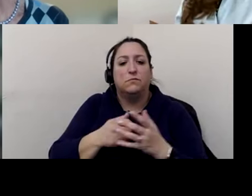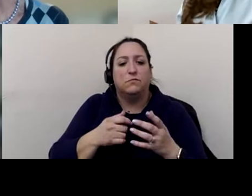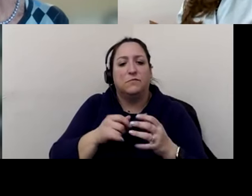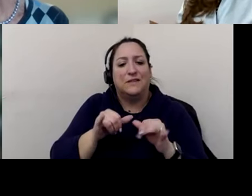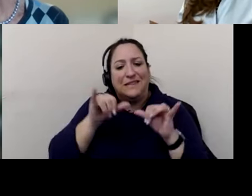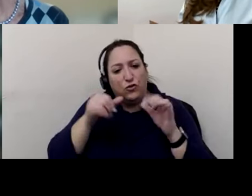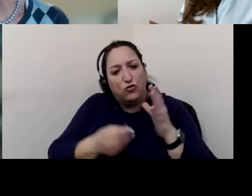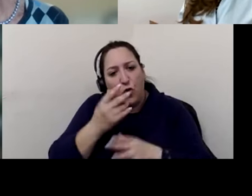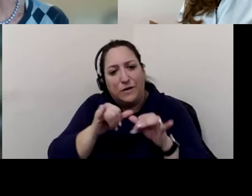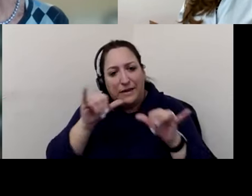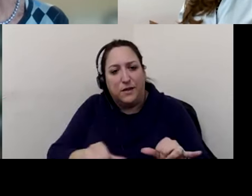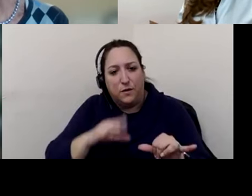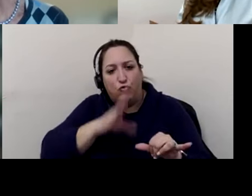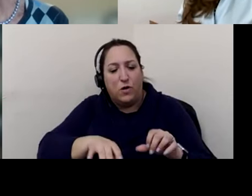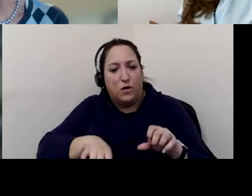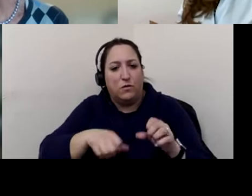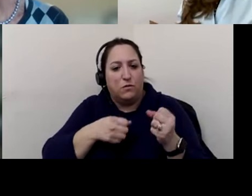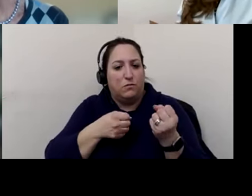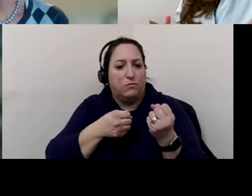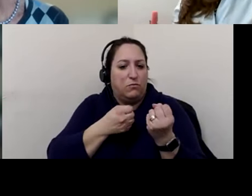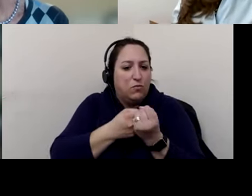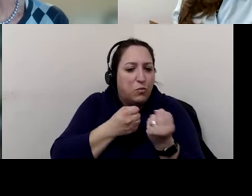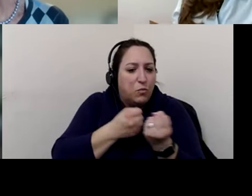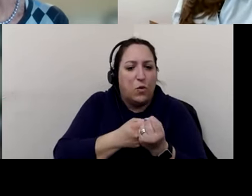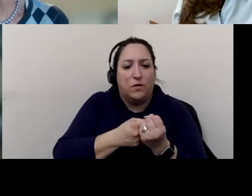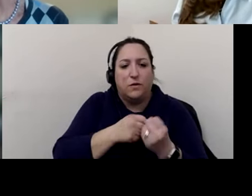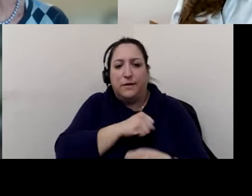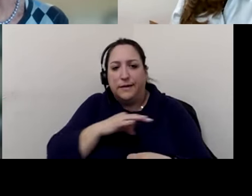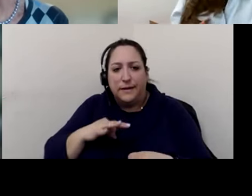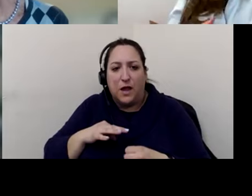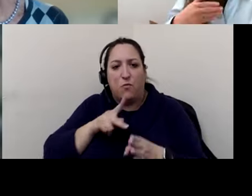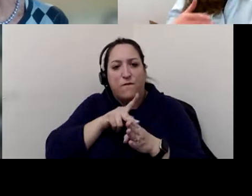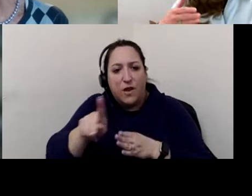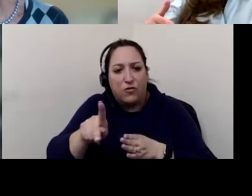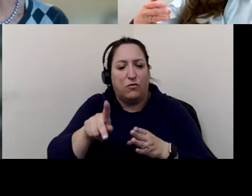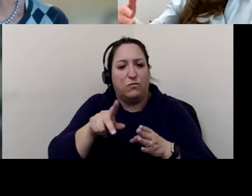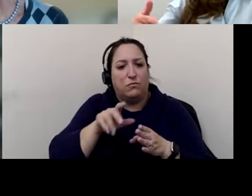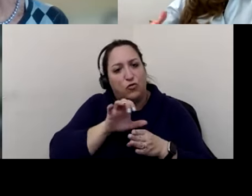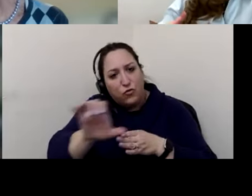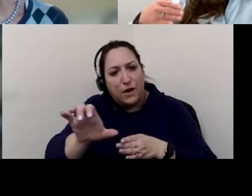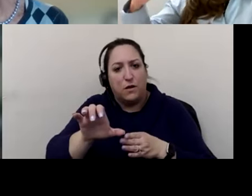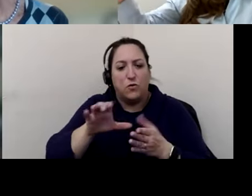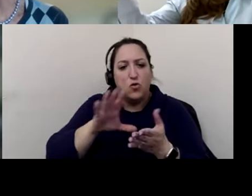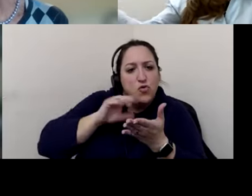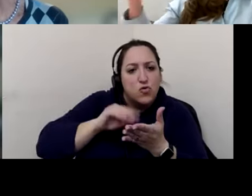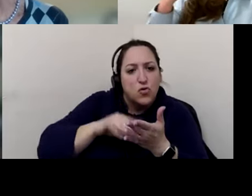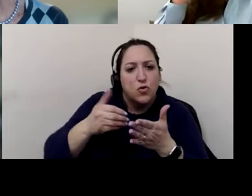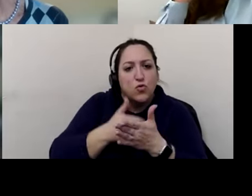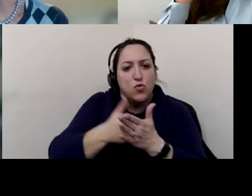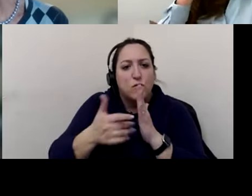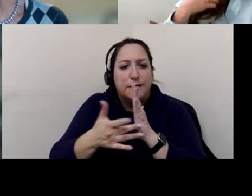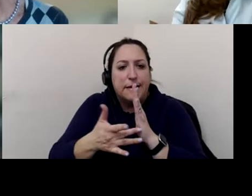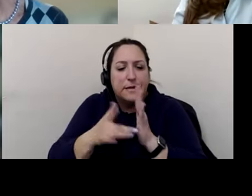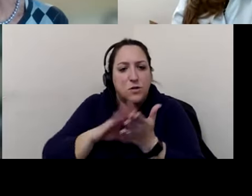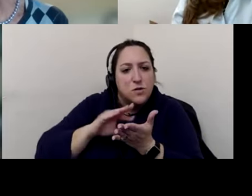the direct support staff's professional career to allow them to learn new techniques and then move up to